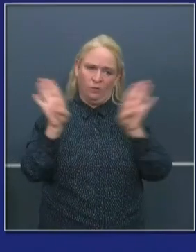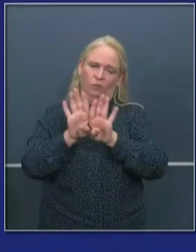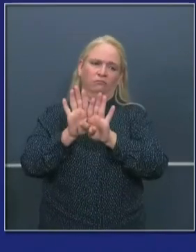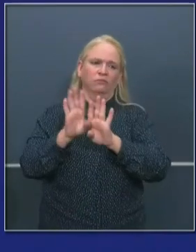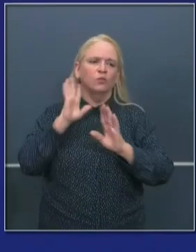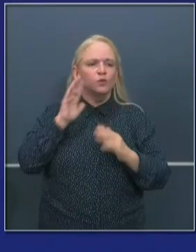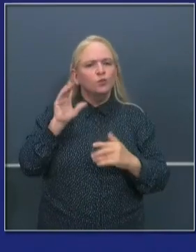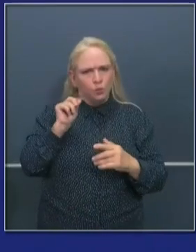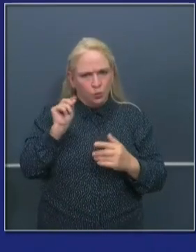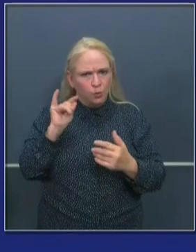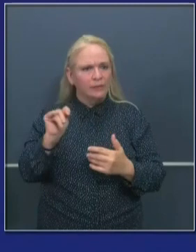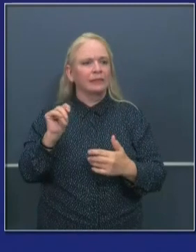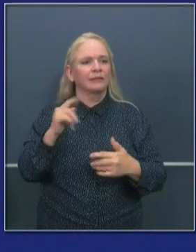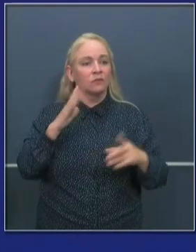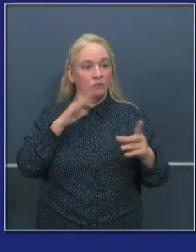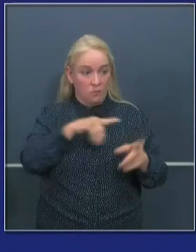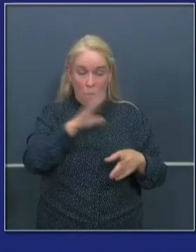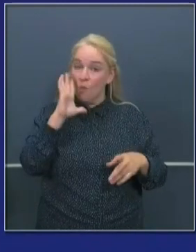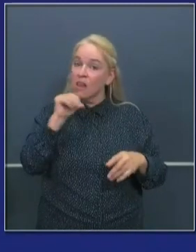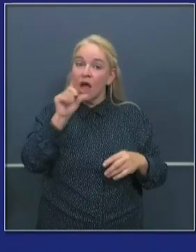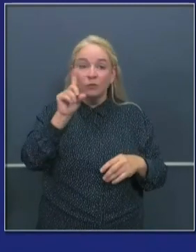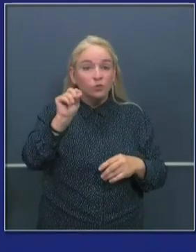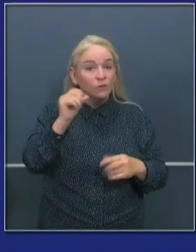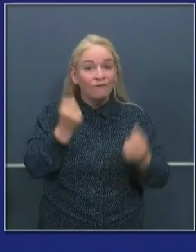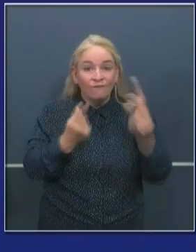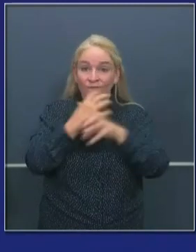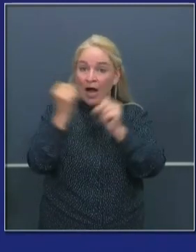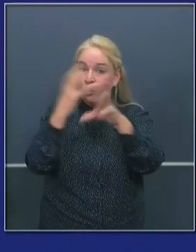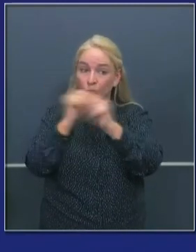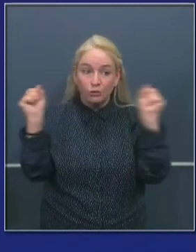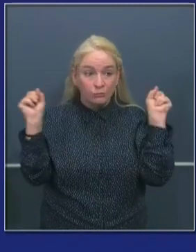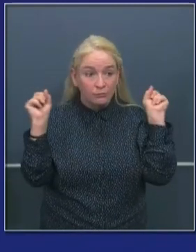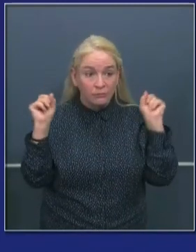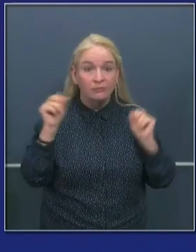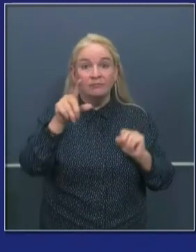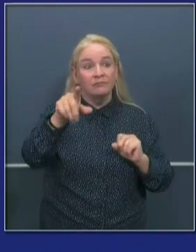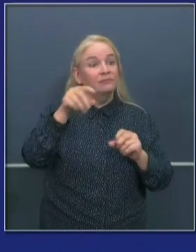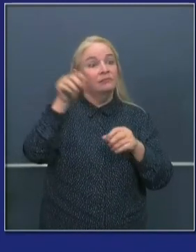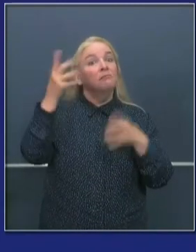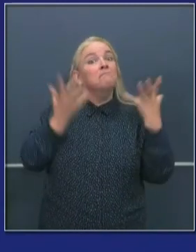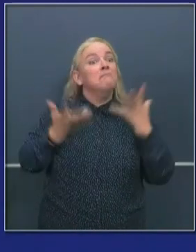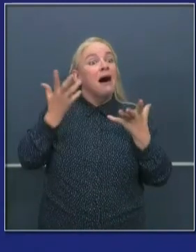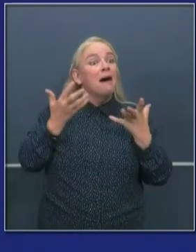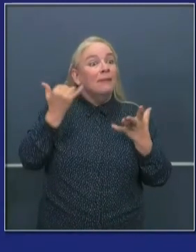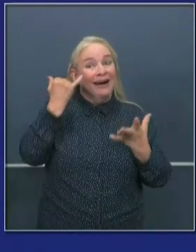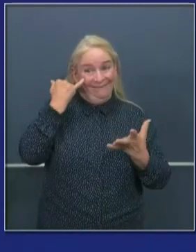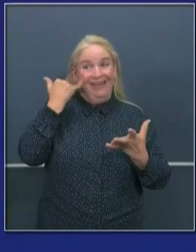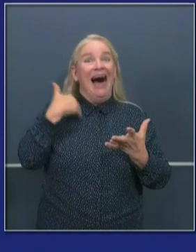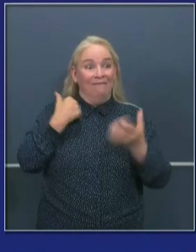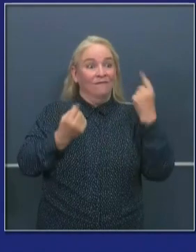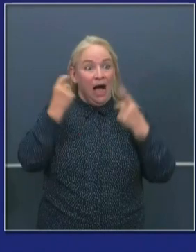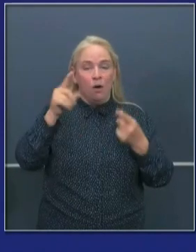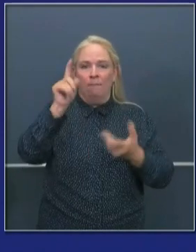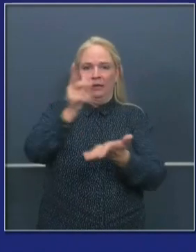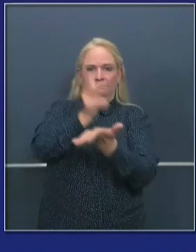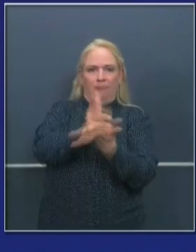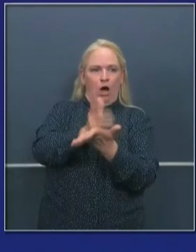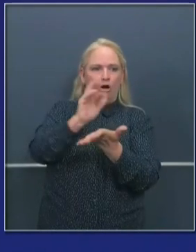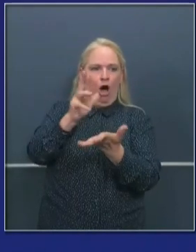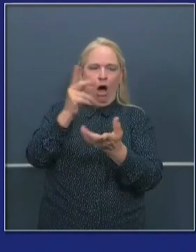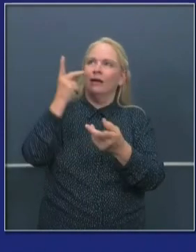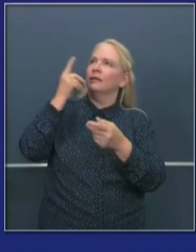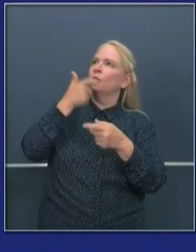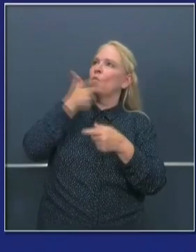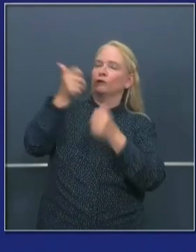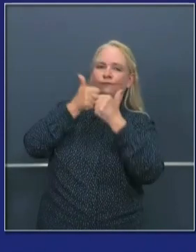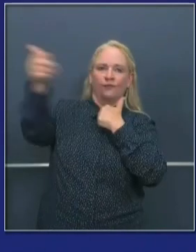continue to do our fireworks, but we encourage you to stay in your cars or stay home and just enjoy them from afar. Again,